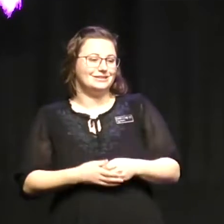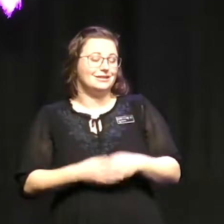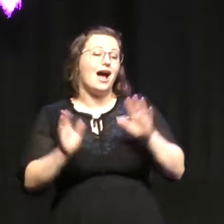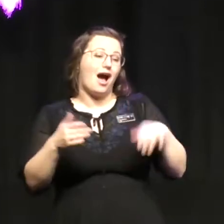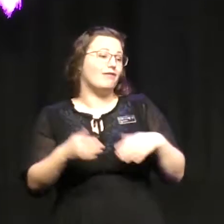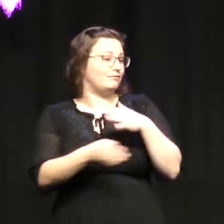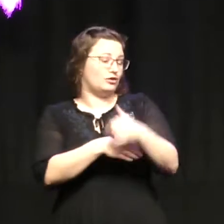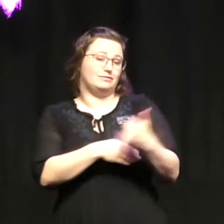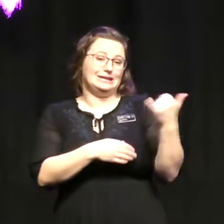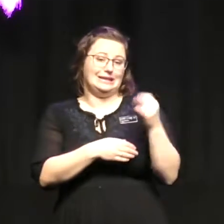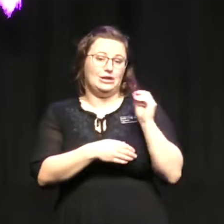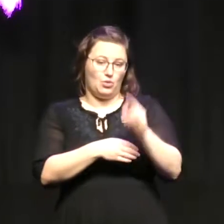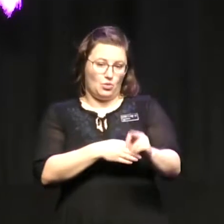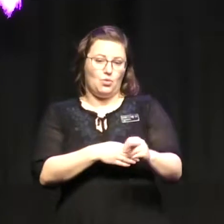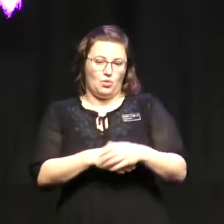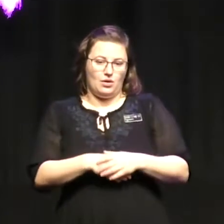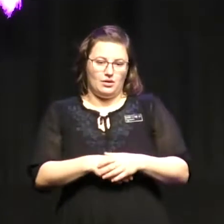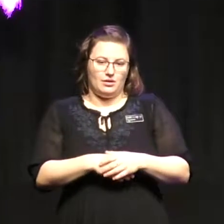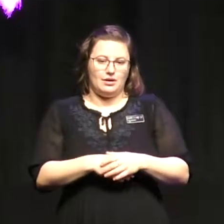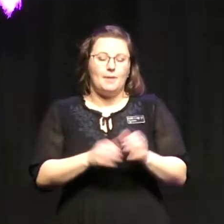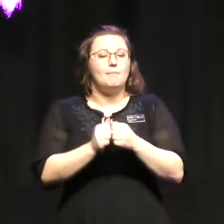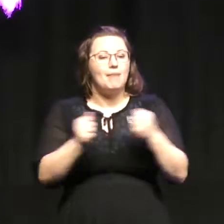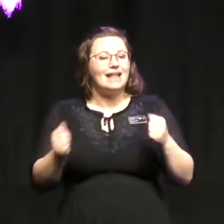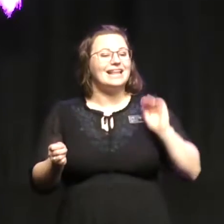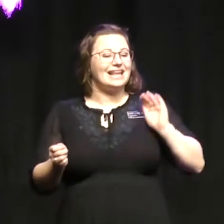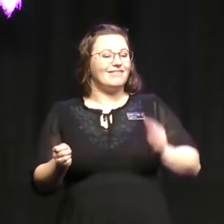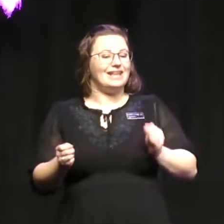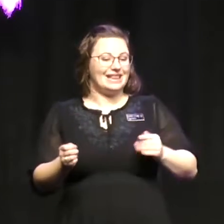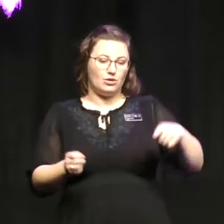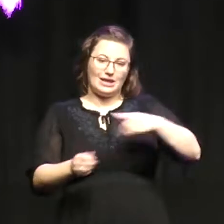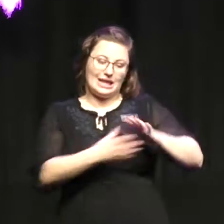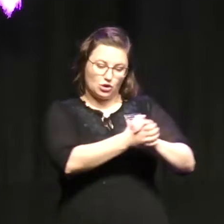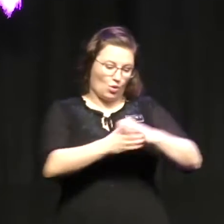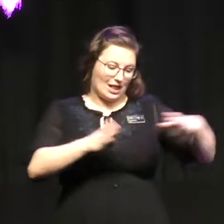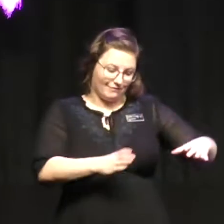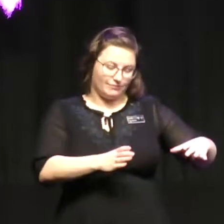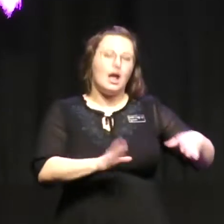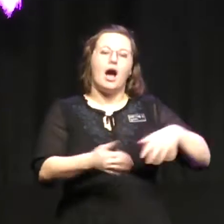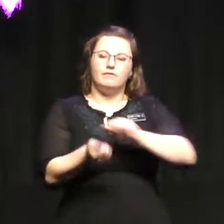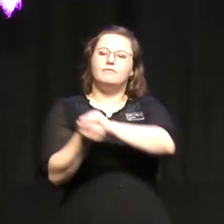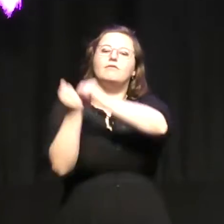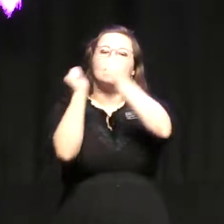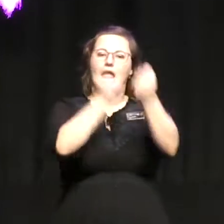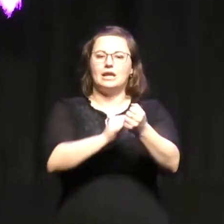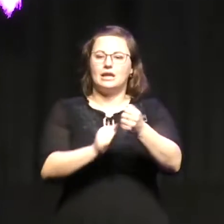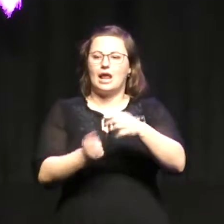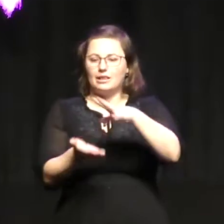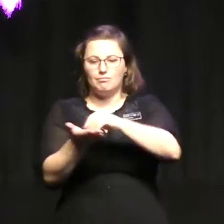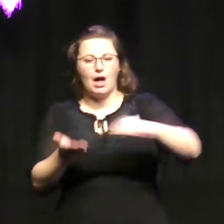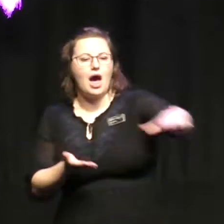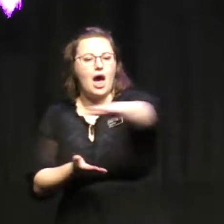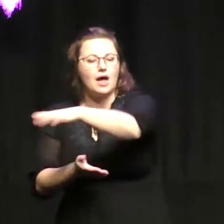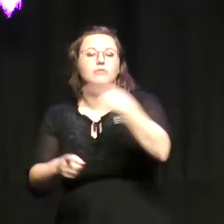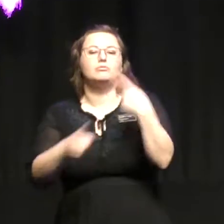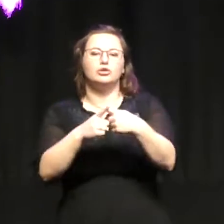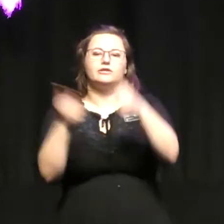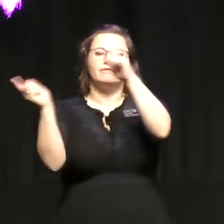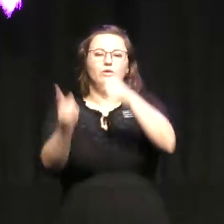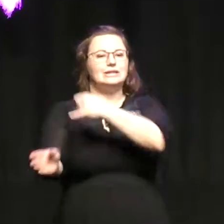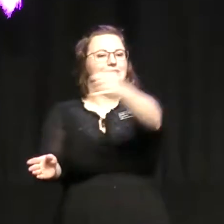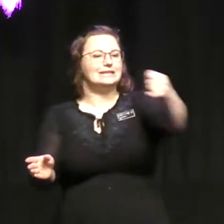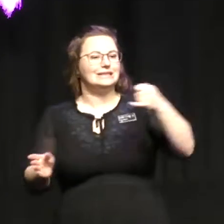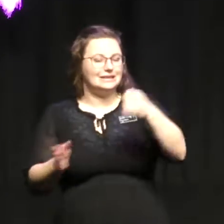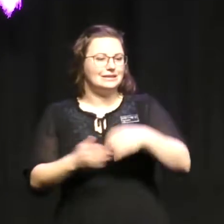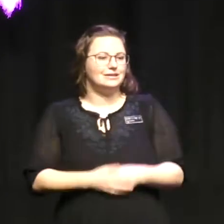a decade. But the women and their collectives have changed the land and the people. Thus,